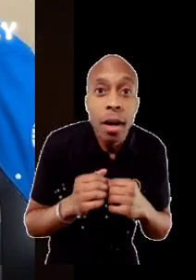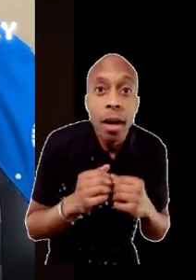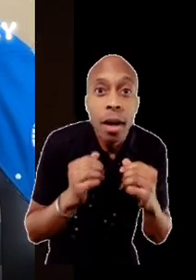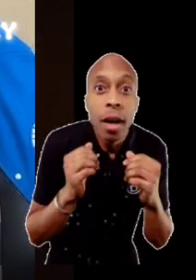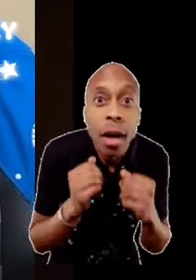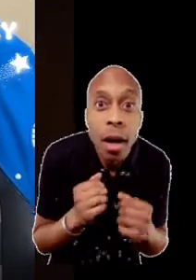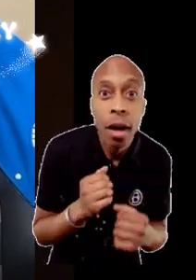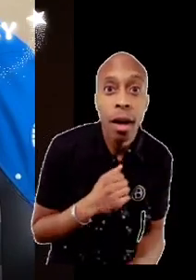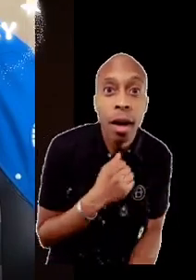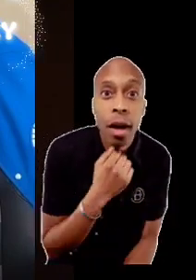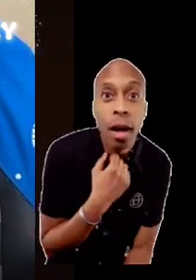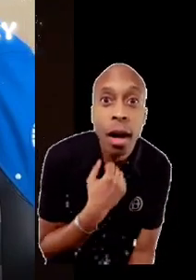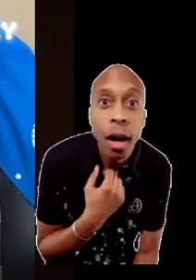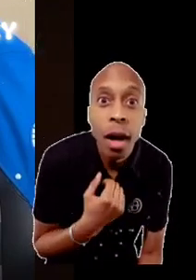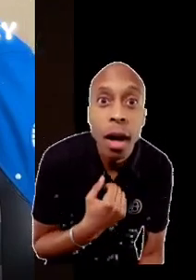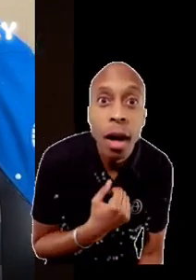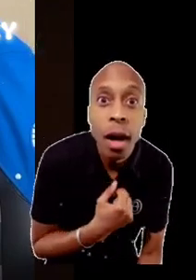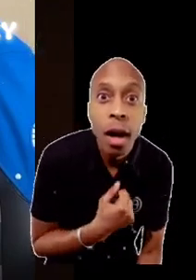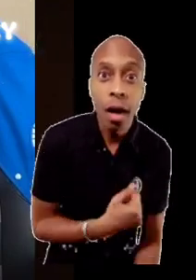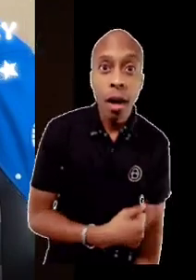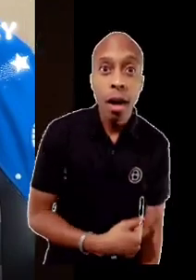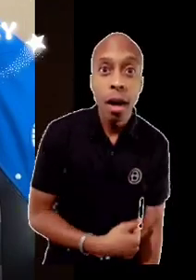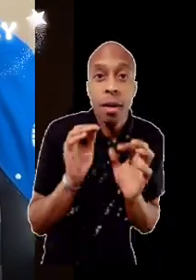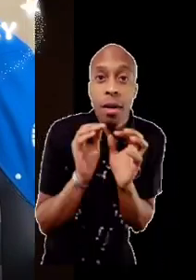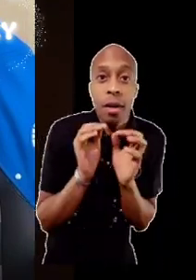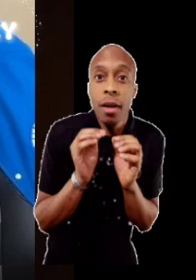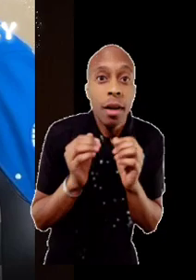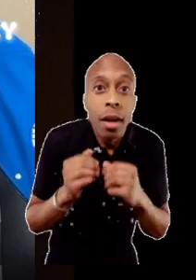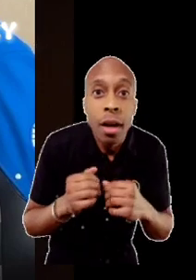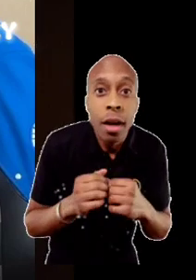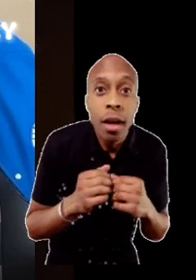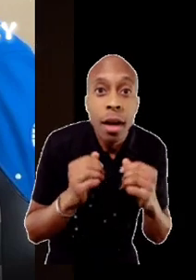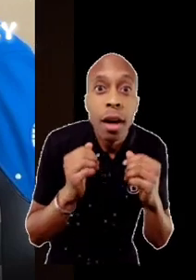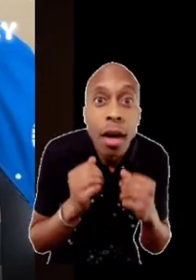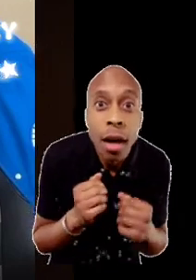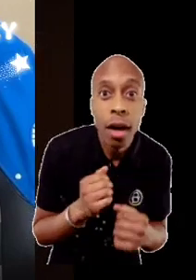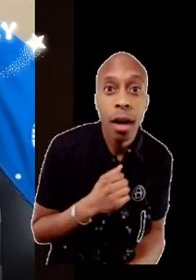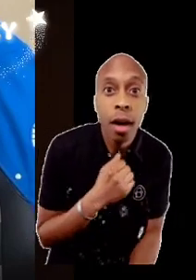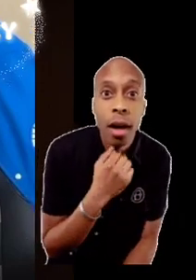good. Nothing behind it.